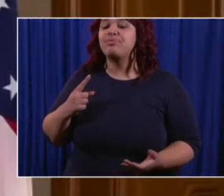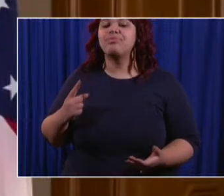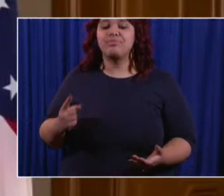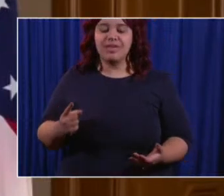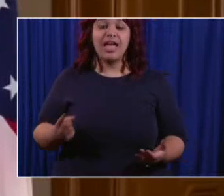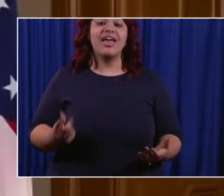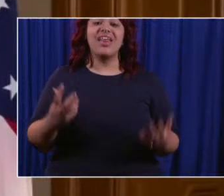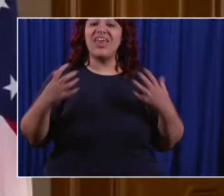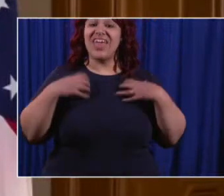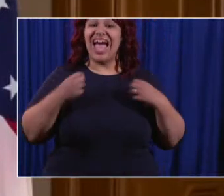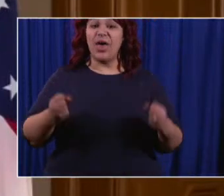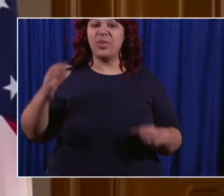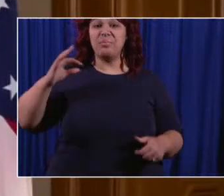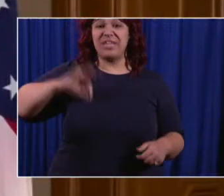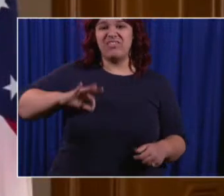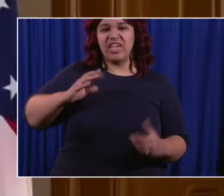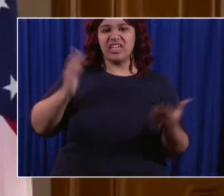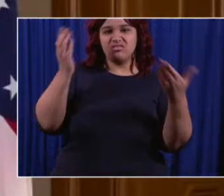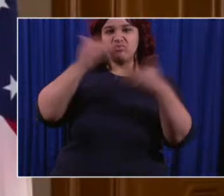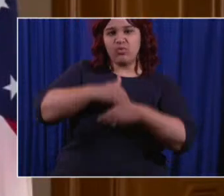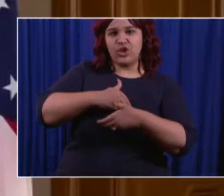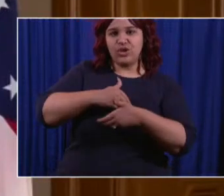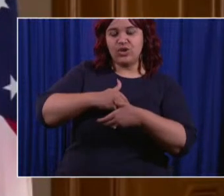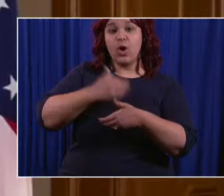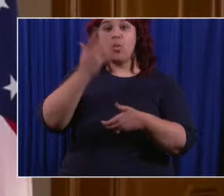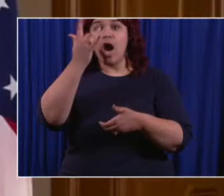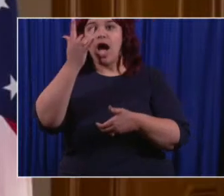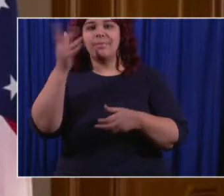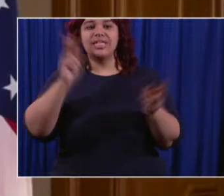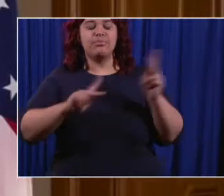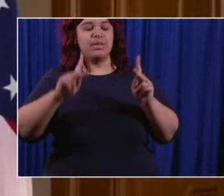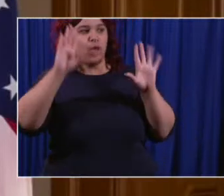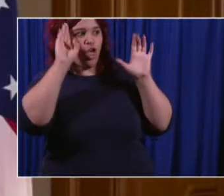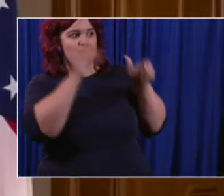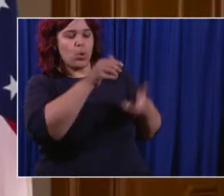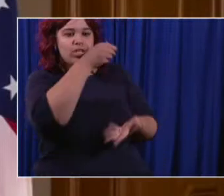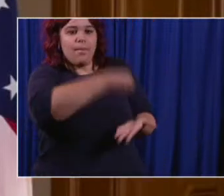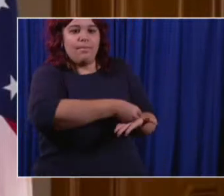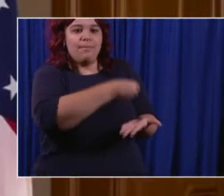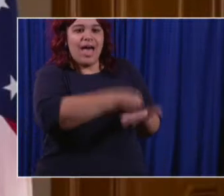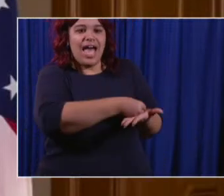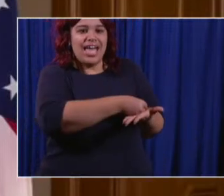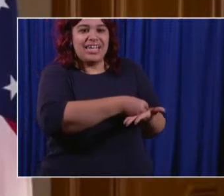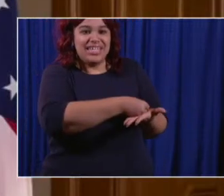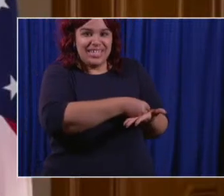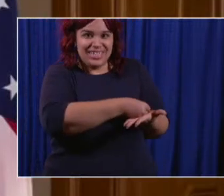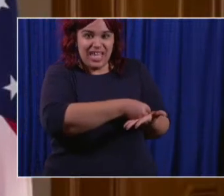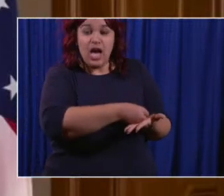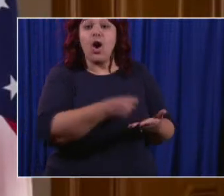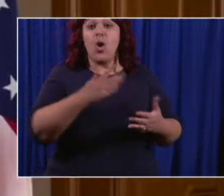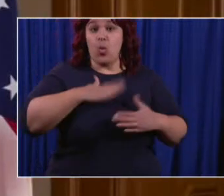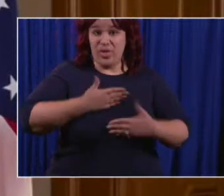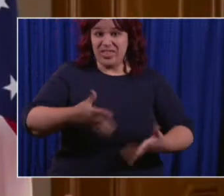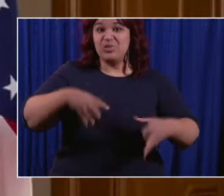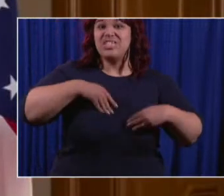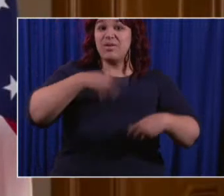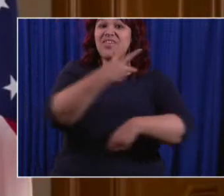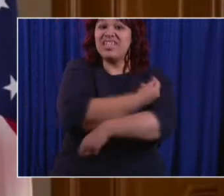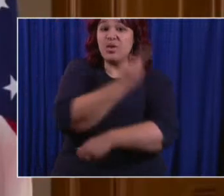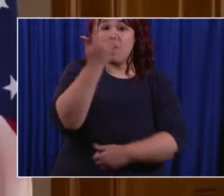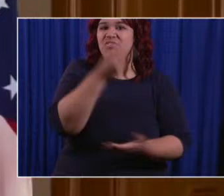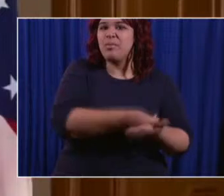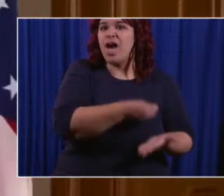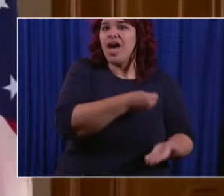health benefit, especially when it's a vaccine designed to save lives, when you attach a monetary value.